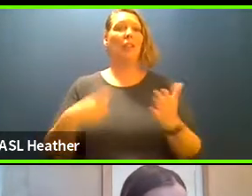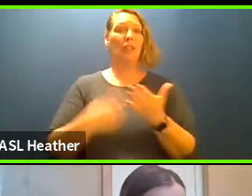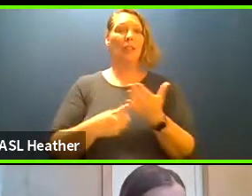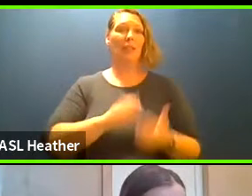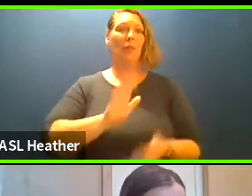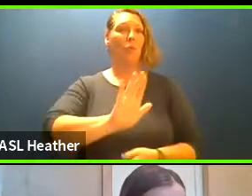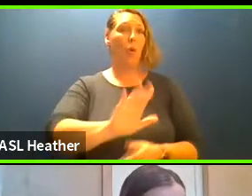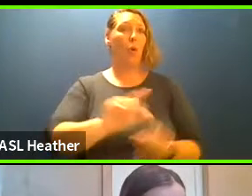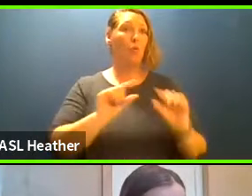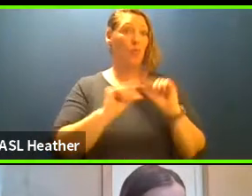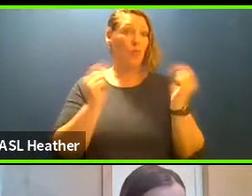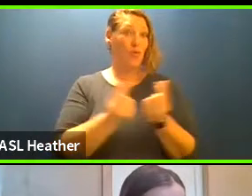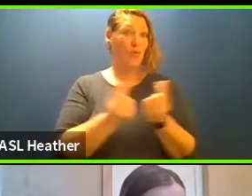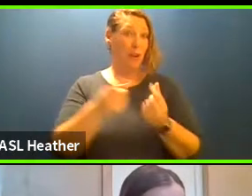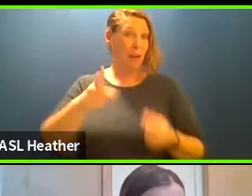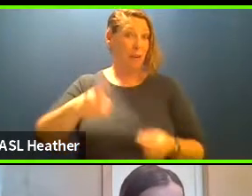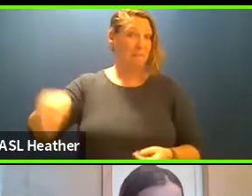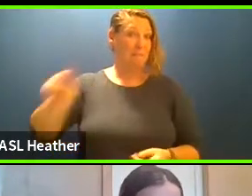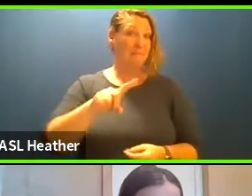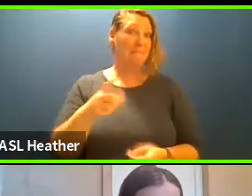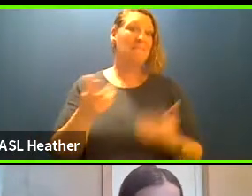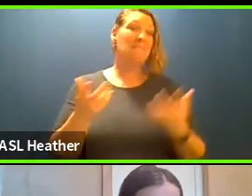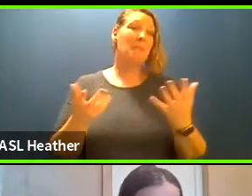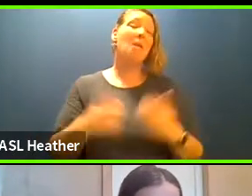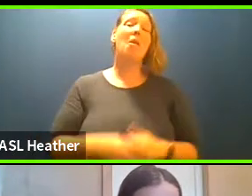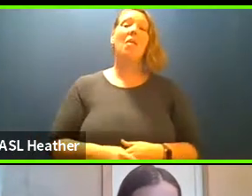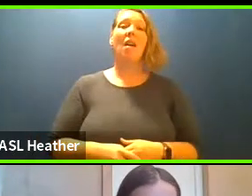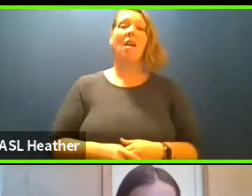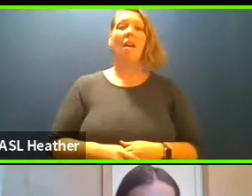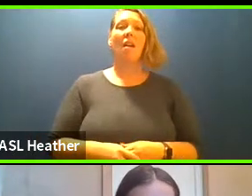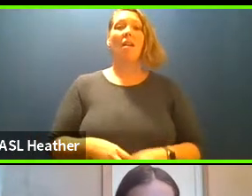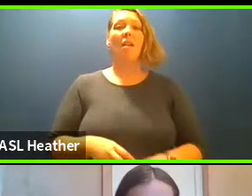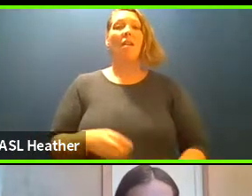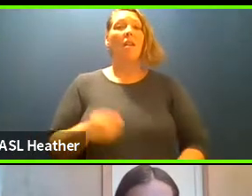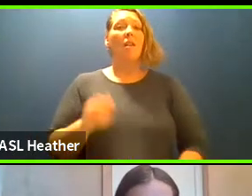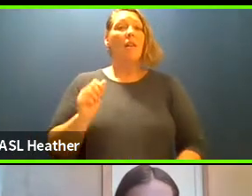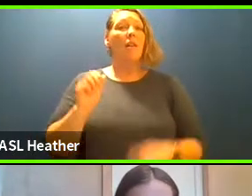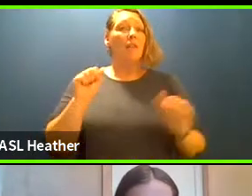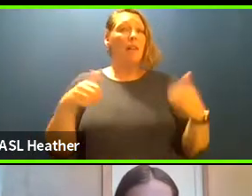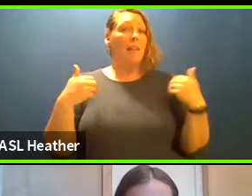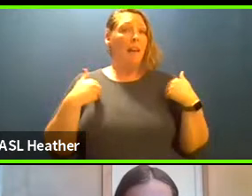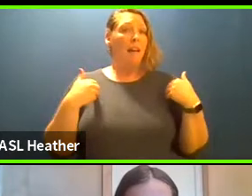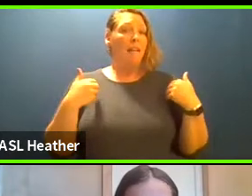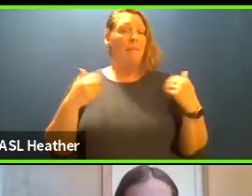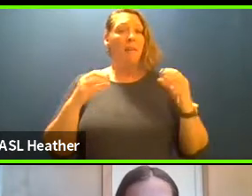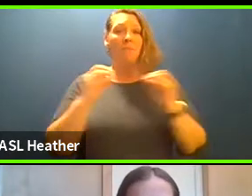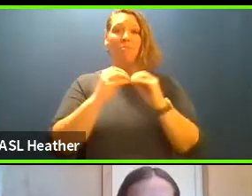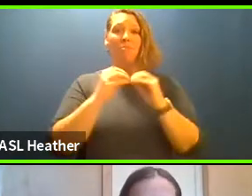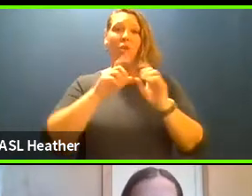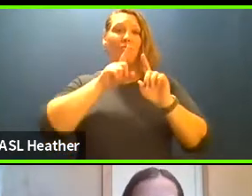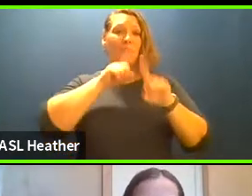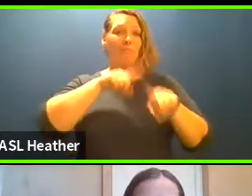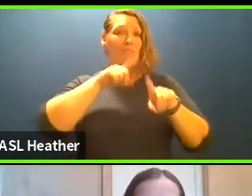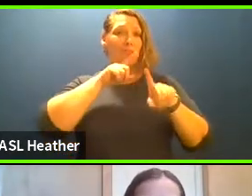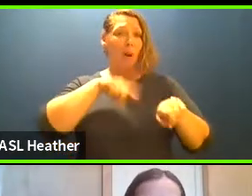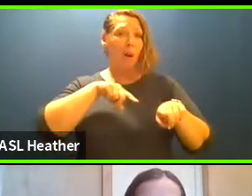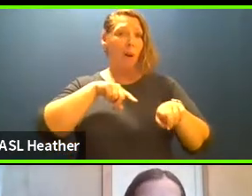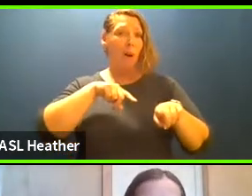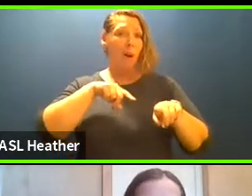your groups. So can we have some more reporting out?